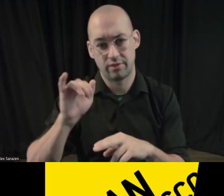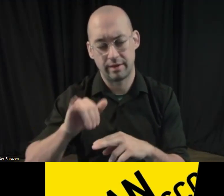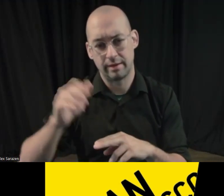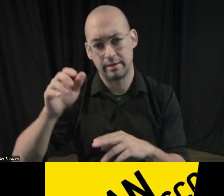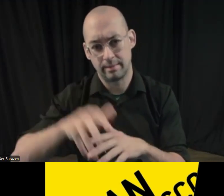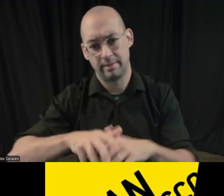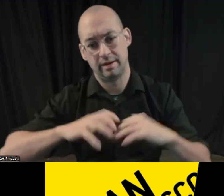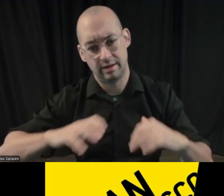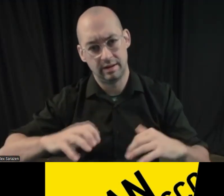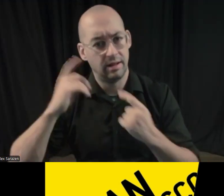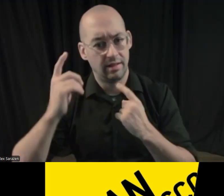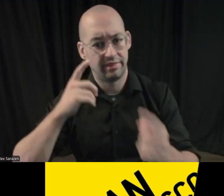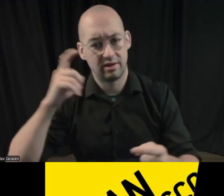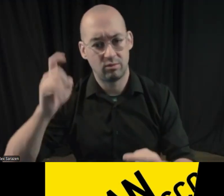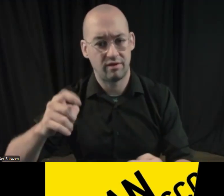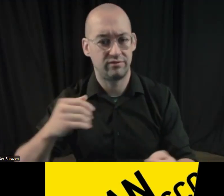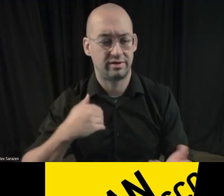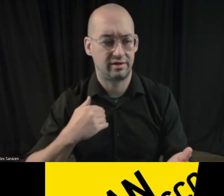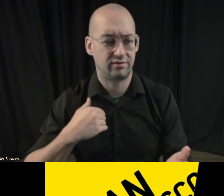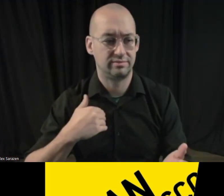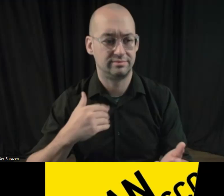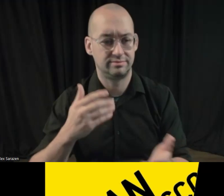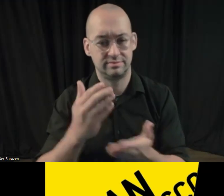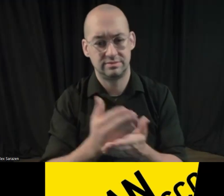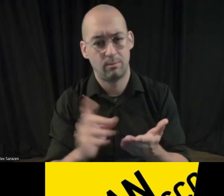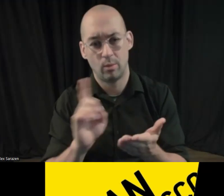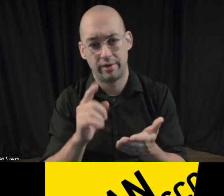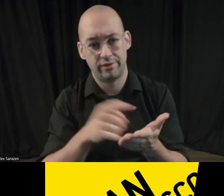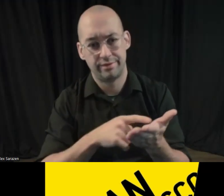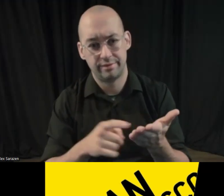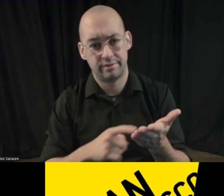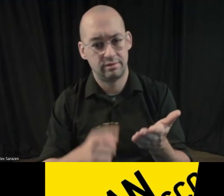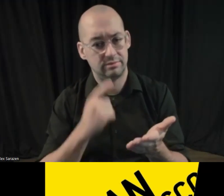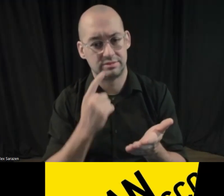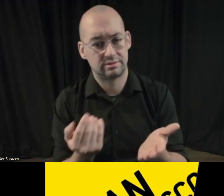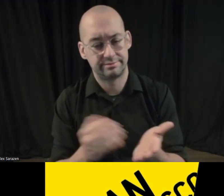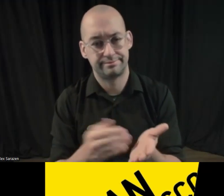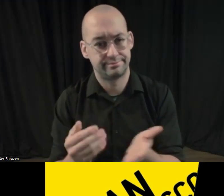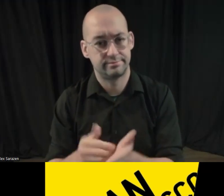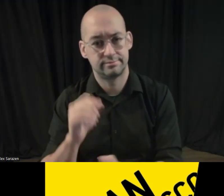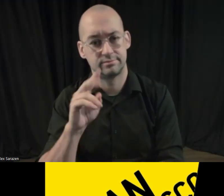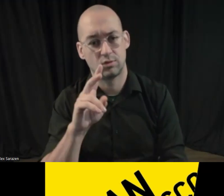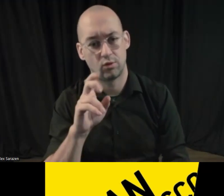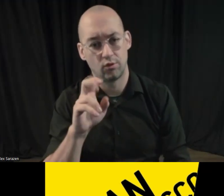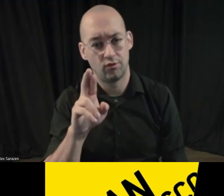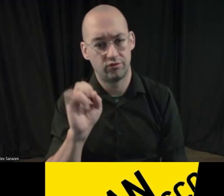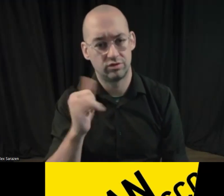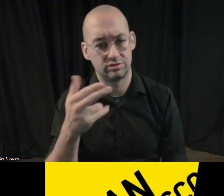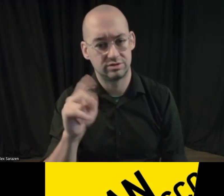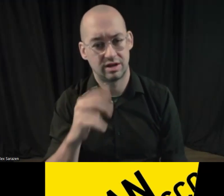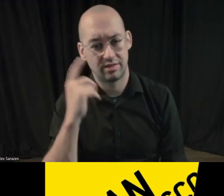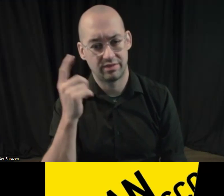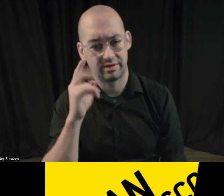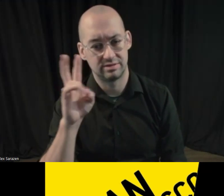just think we need to have it somewhere so that we don't keep repeating the same oversight, especially in California, because I think